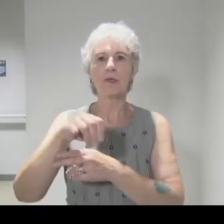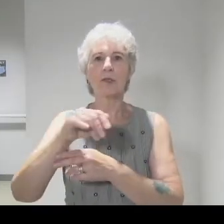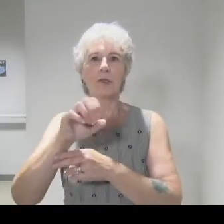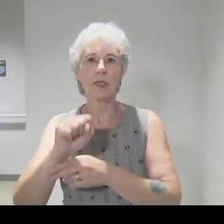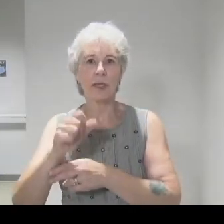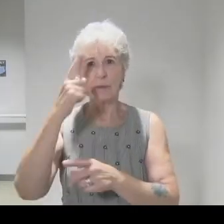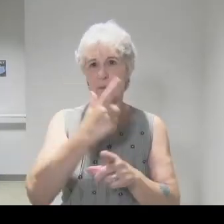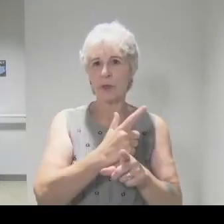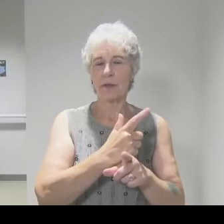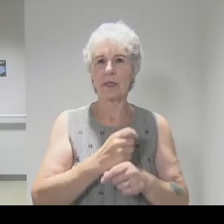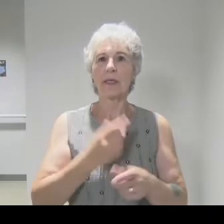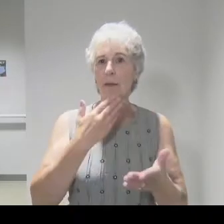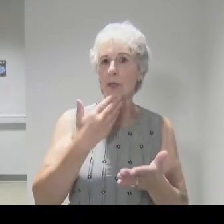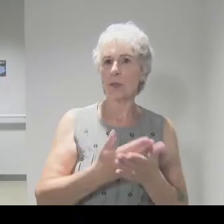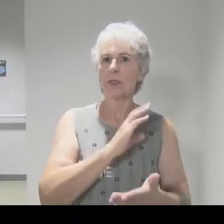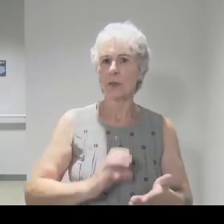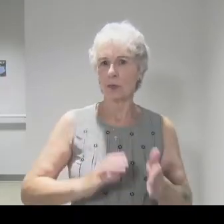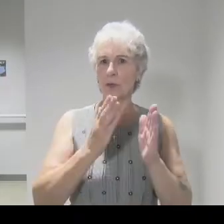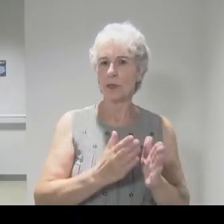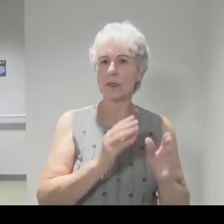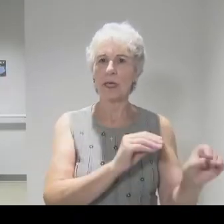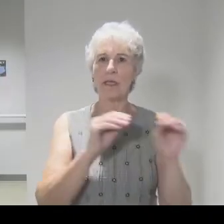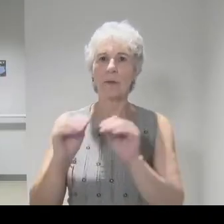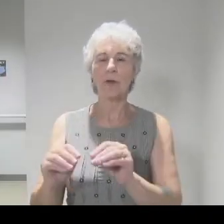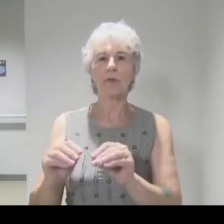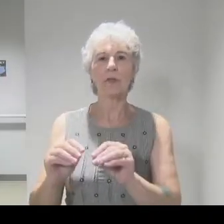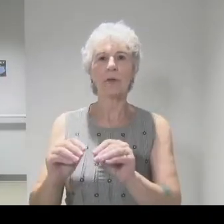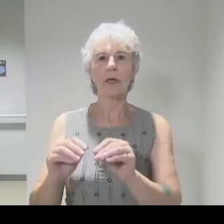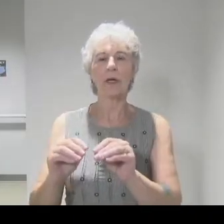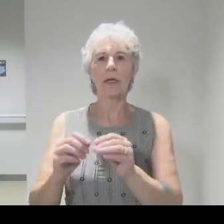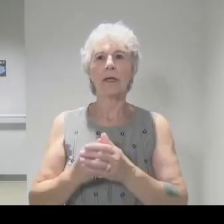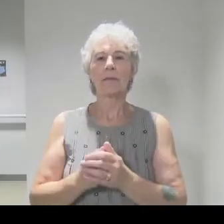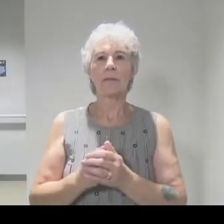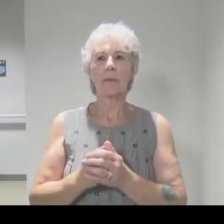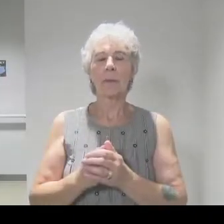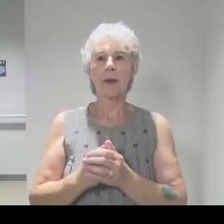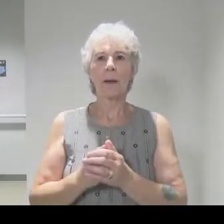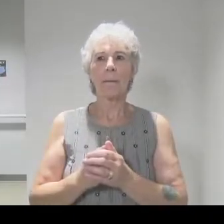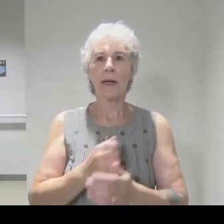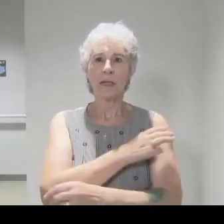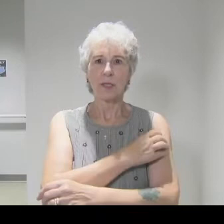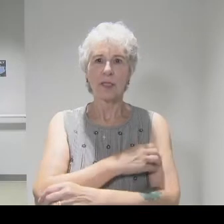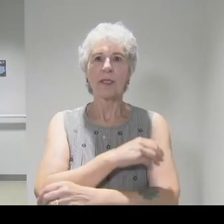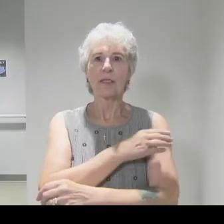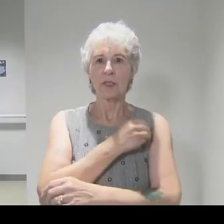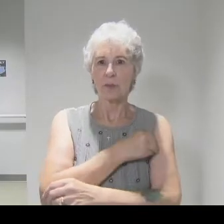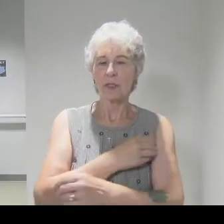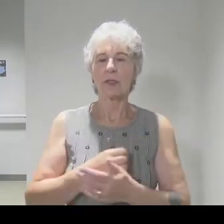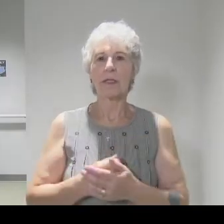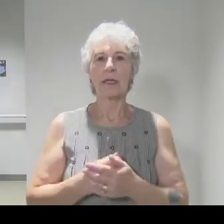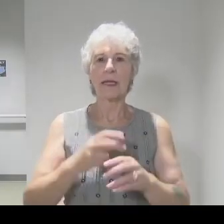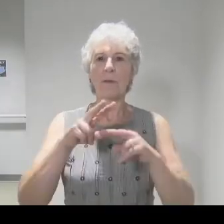were sound Christians, and they moved to Geneva in Switzerland. And while there, sitting in a park and reading,